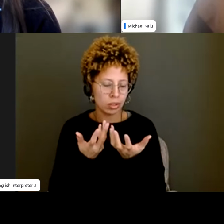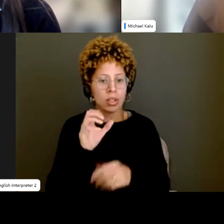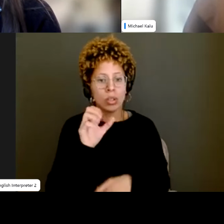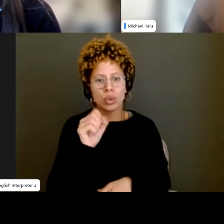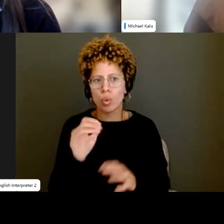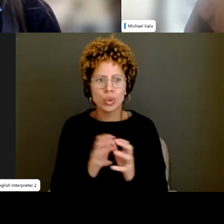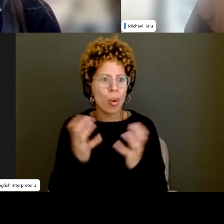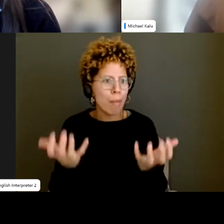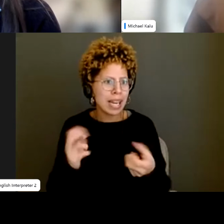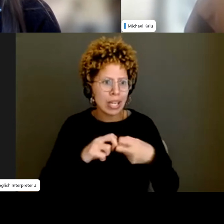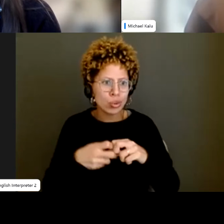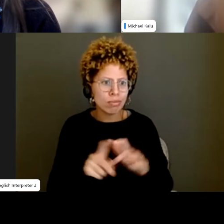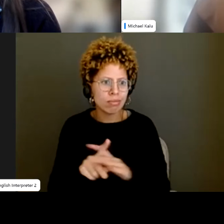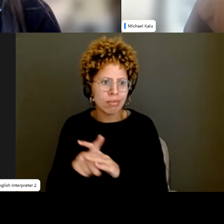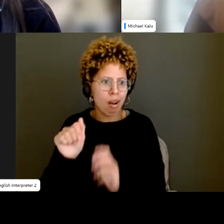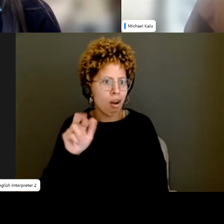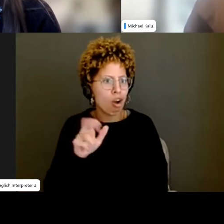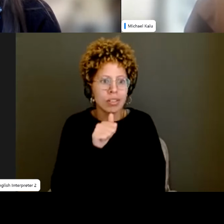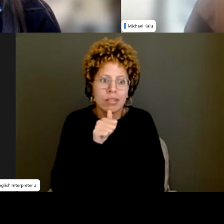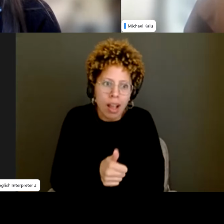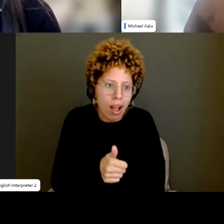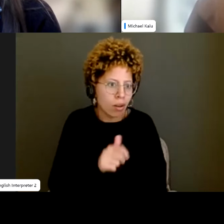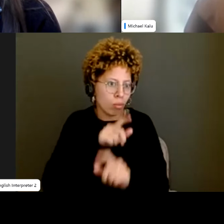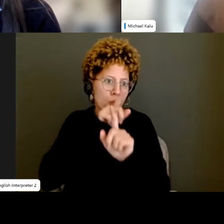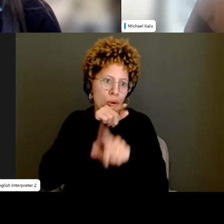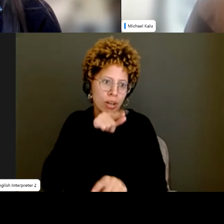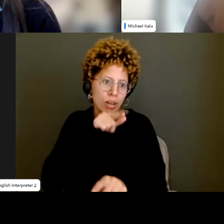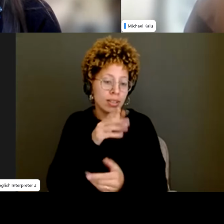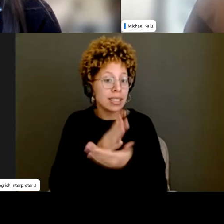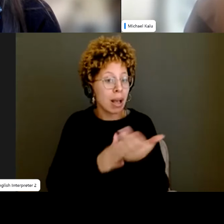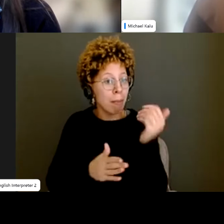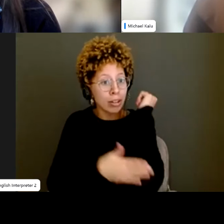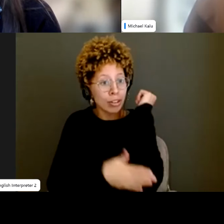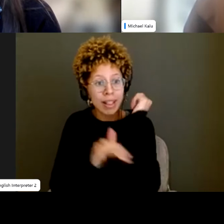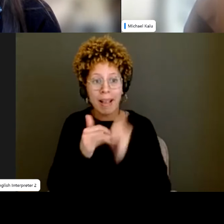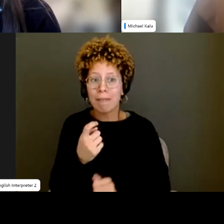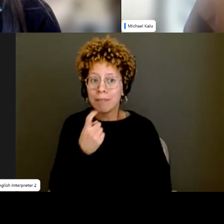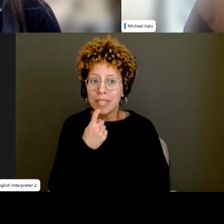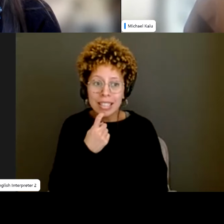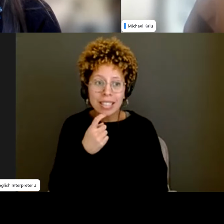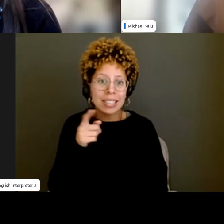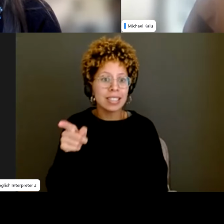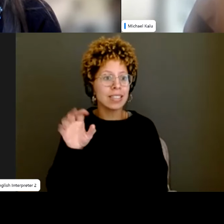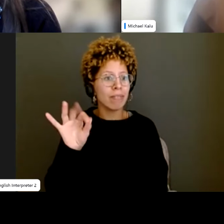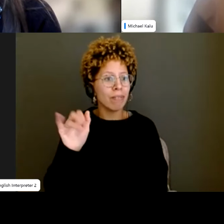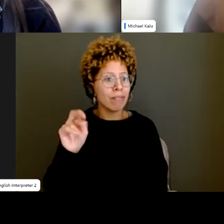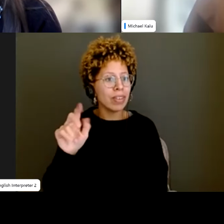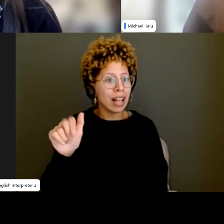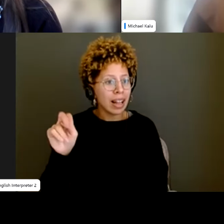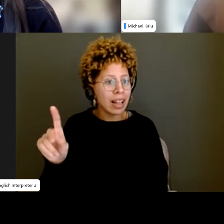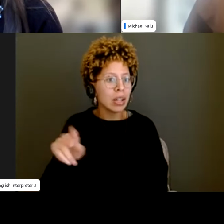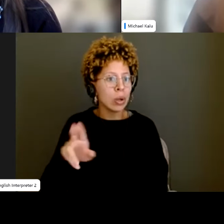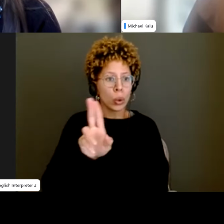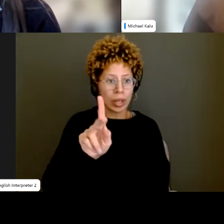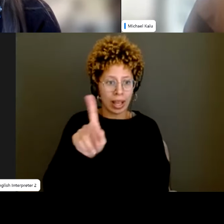happens that are not being reported. But some countries like Finland, having stayed in Finland for some time and in the UK, they have a